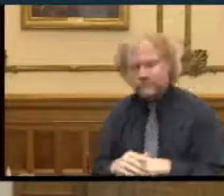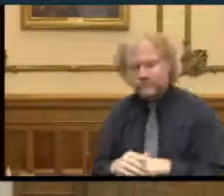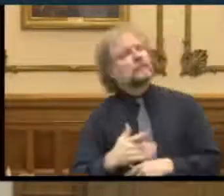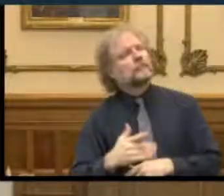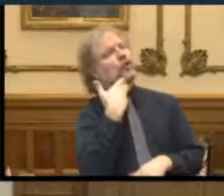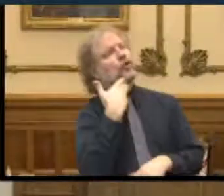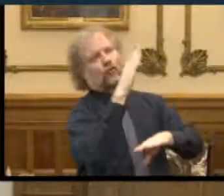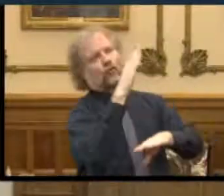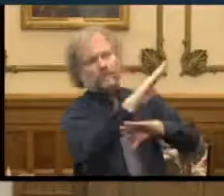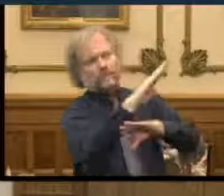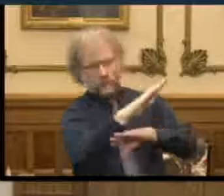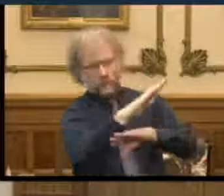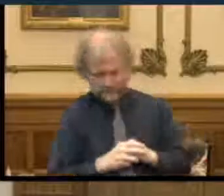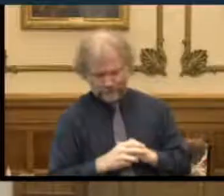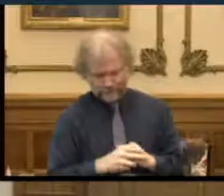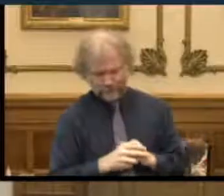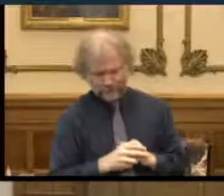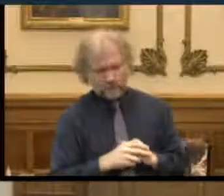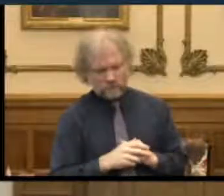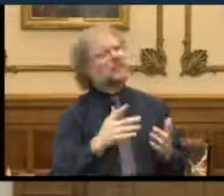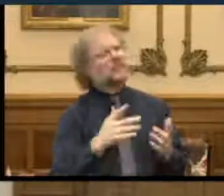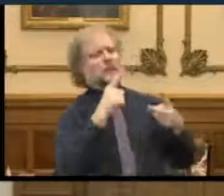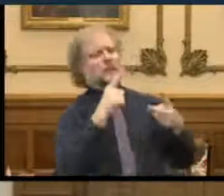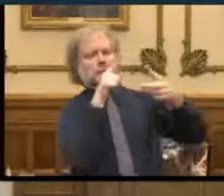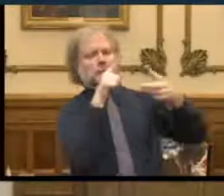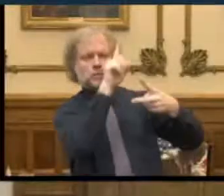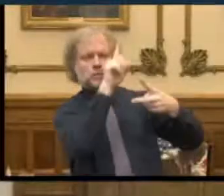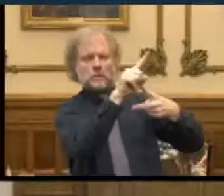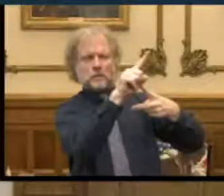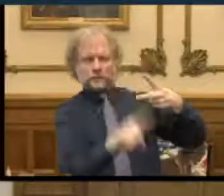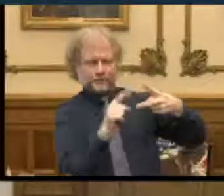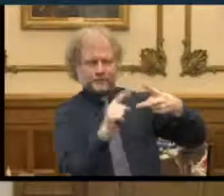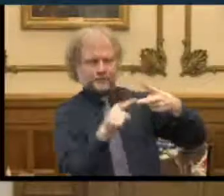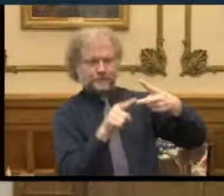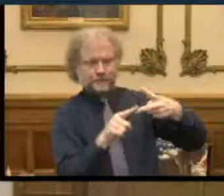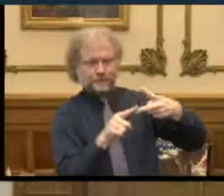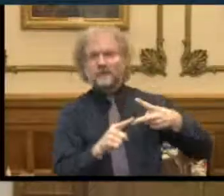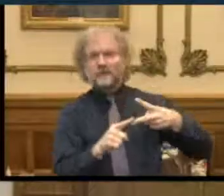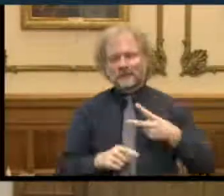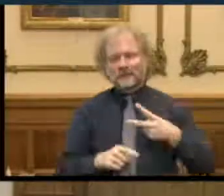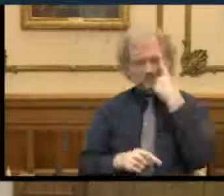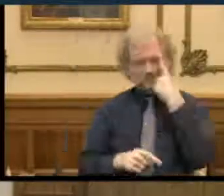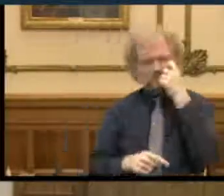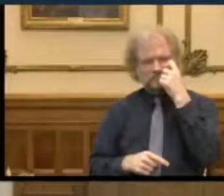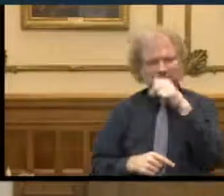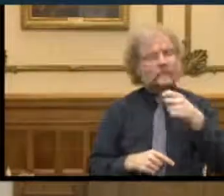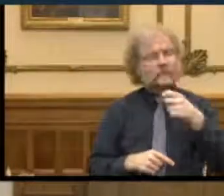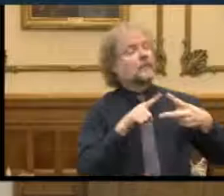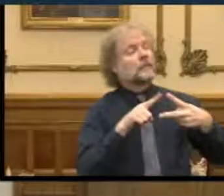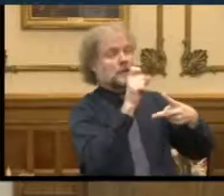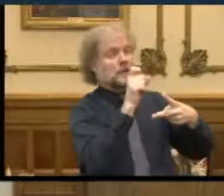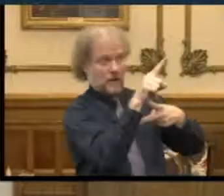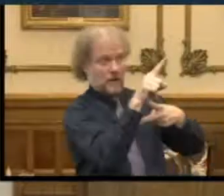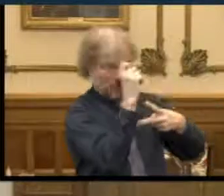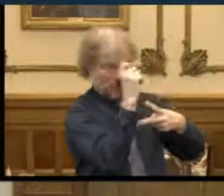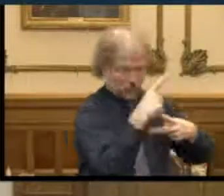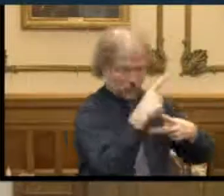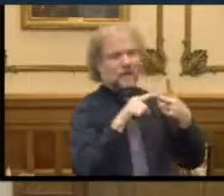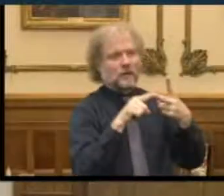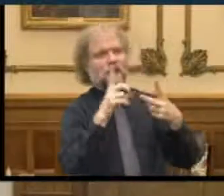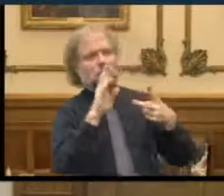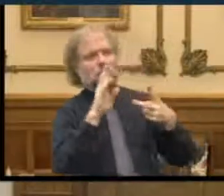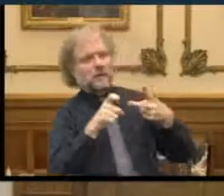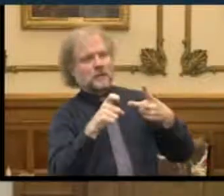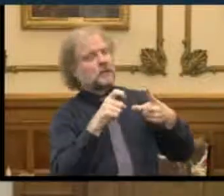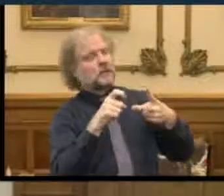Good afternoon. I have two questions. I bet you do. One for you, Governor, and one for Dr. Box. My